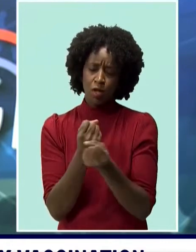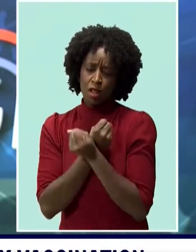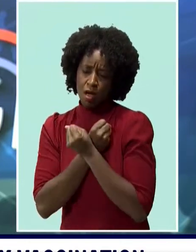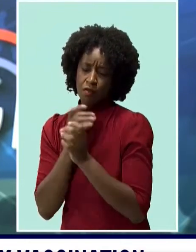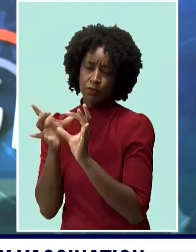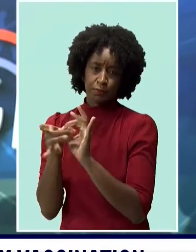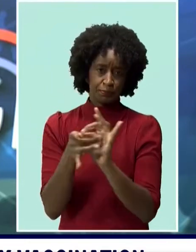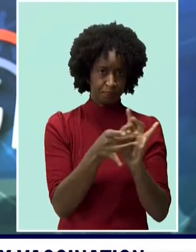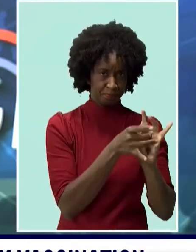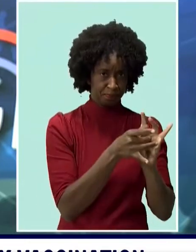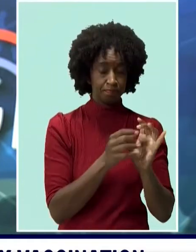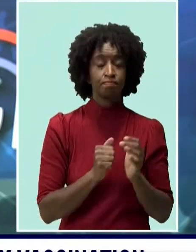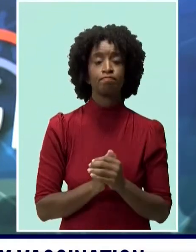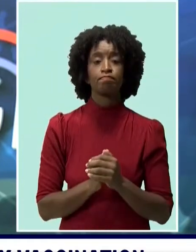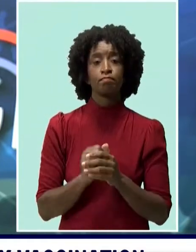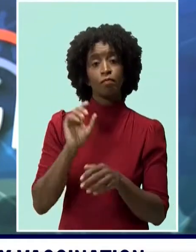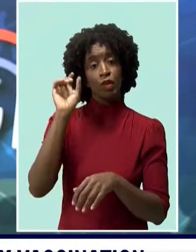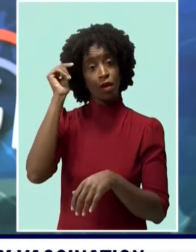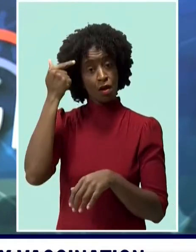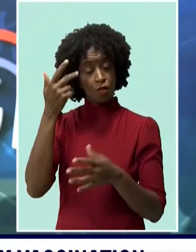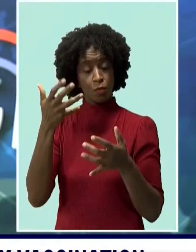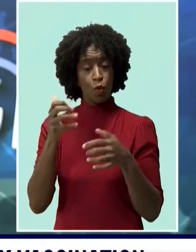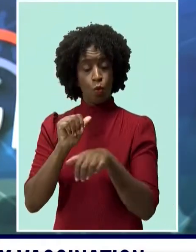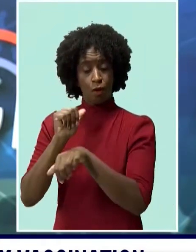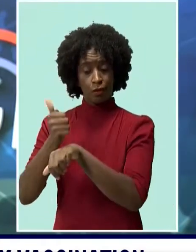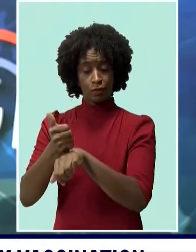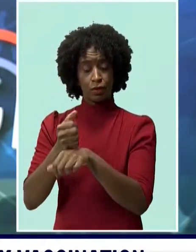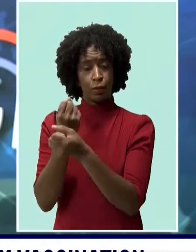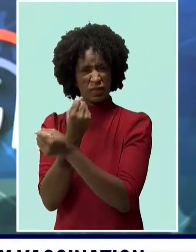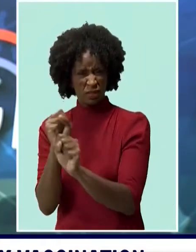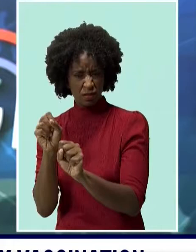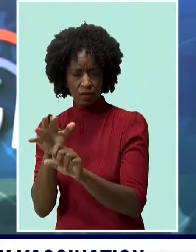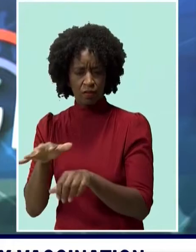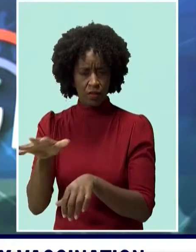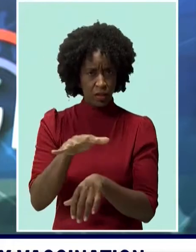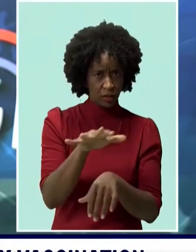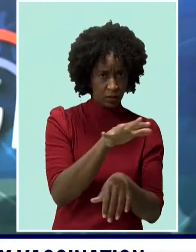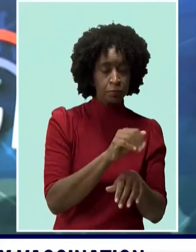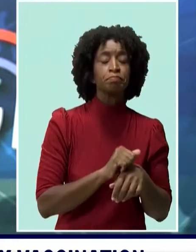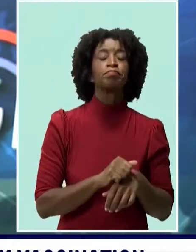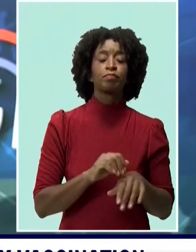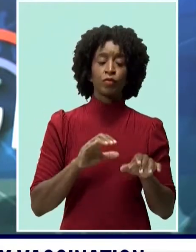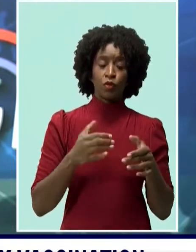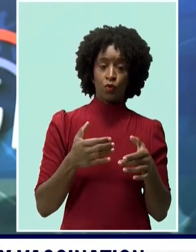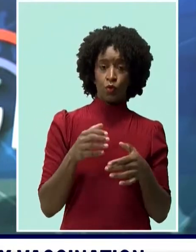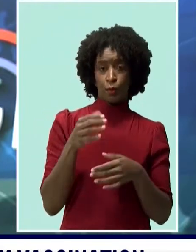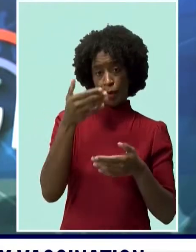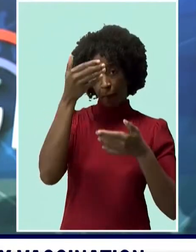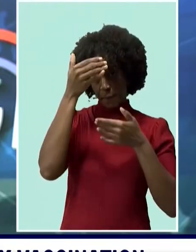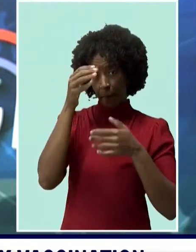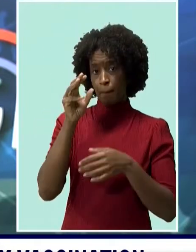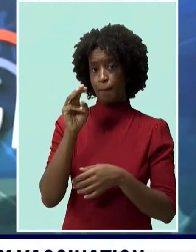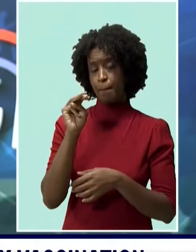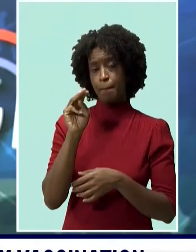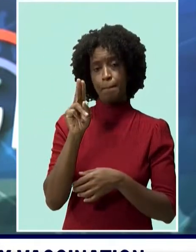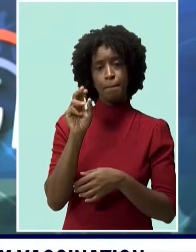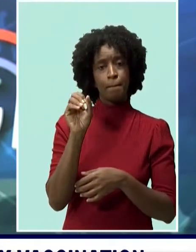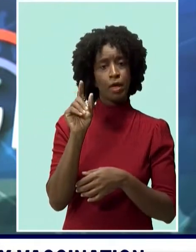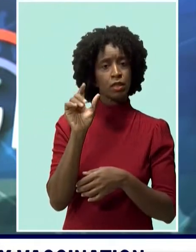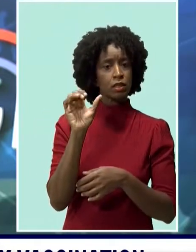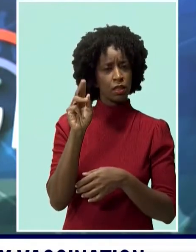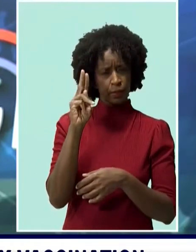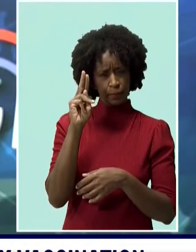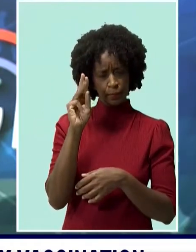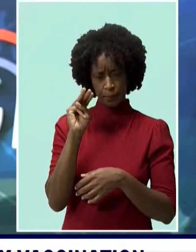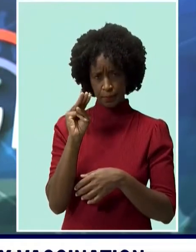establish safe zones, the Muslim Association of Barbados wants faith-based organizations included. Secretary Suleiman Bulbulia